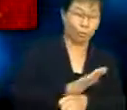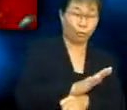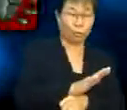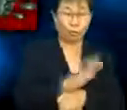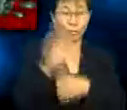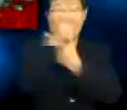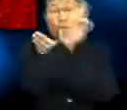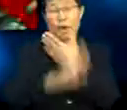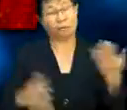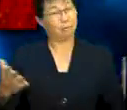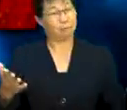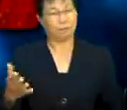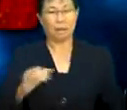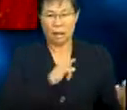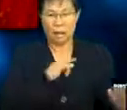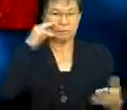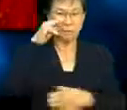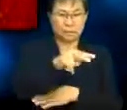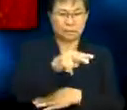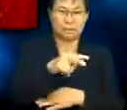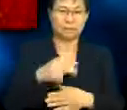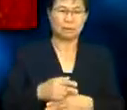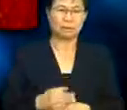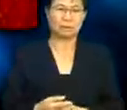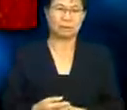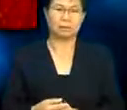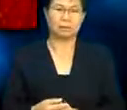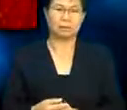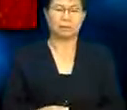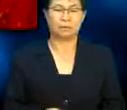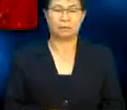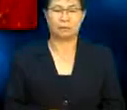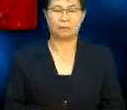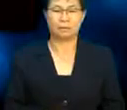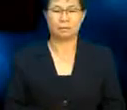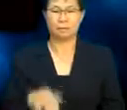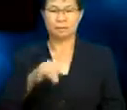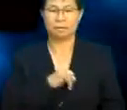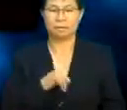Woo! It's full of blood in there. I'll be safe out here.